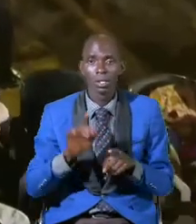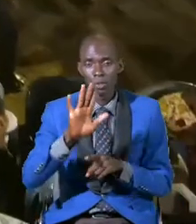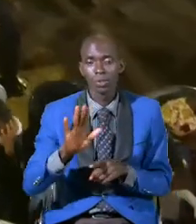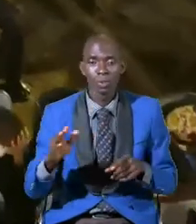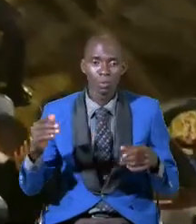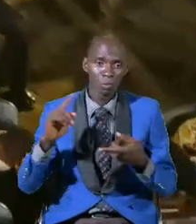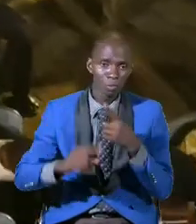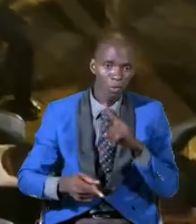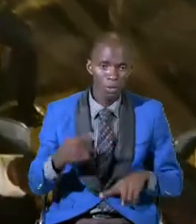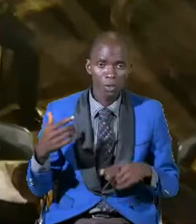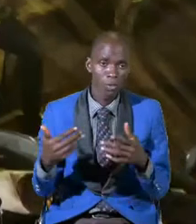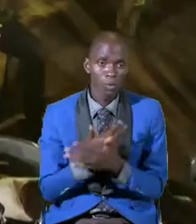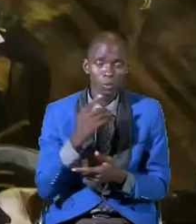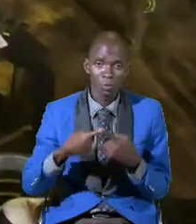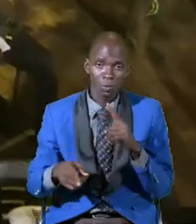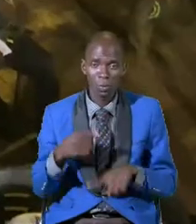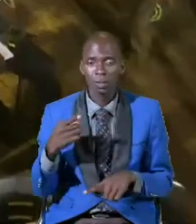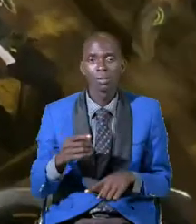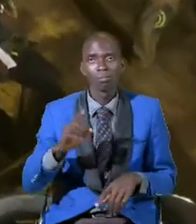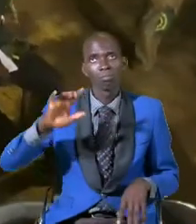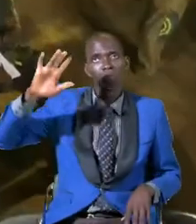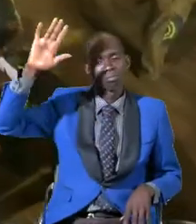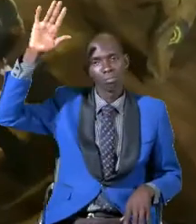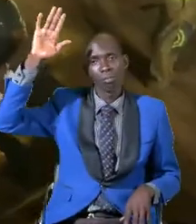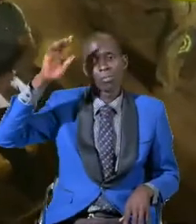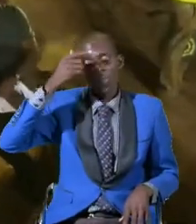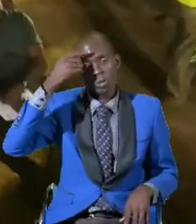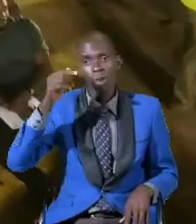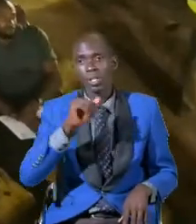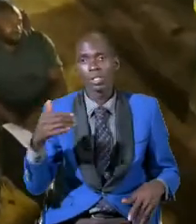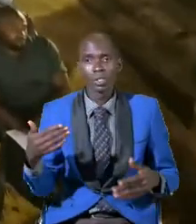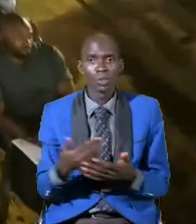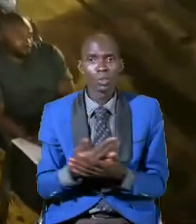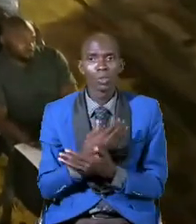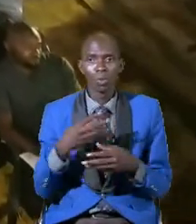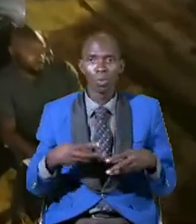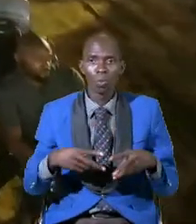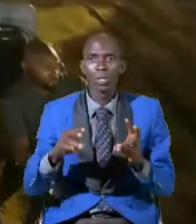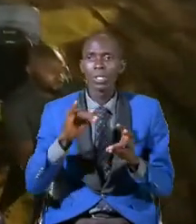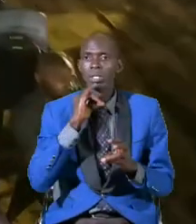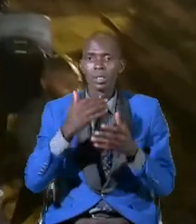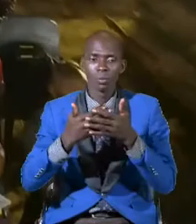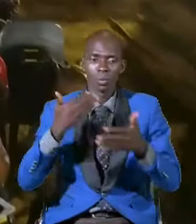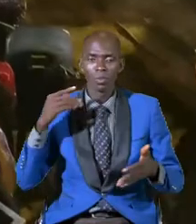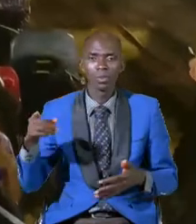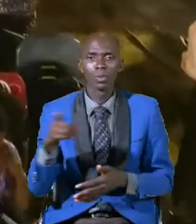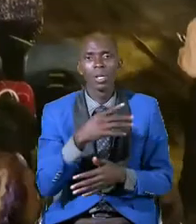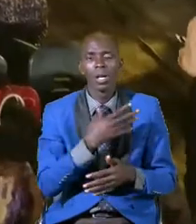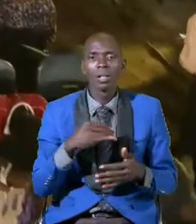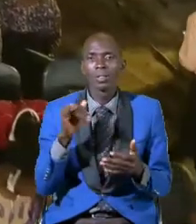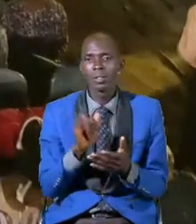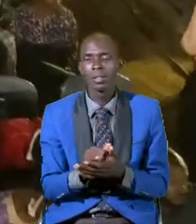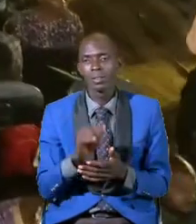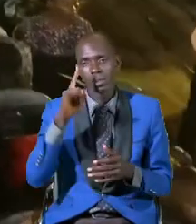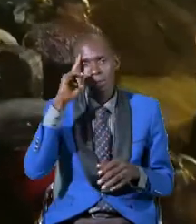A new way is set before you. A new path is set before you. And that habit